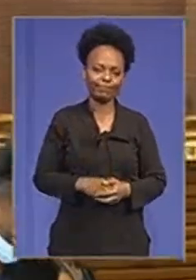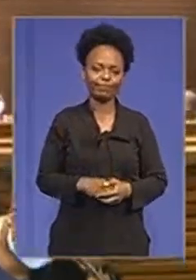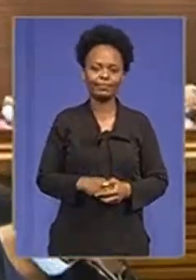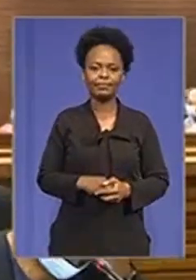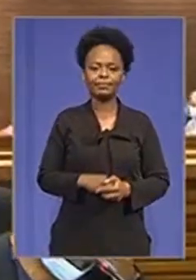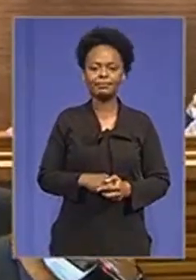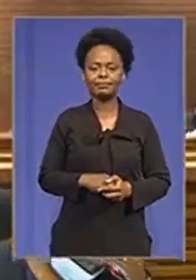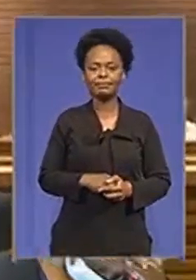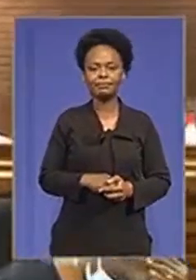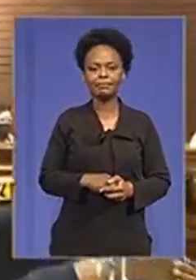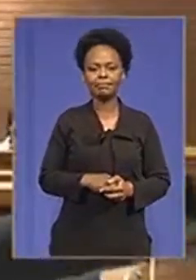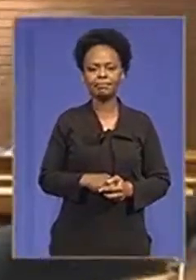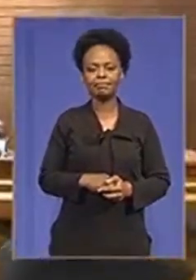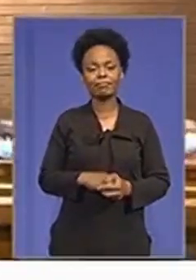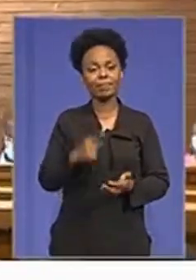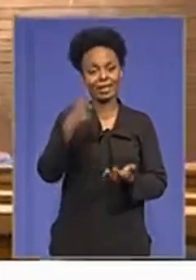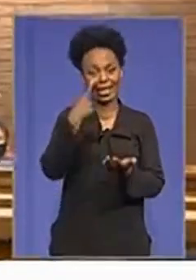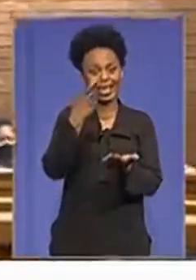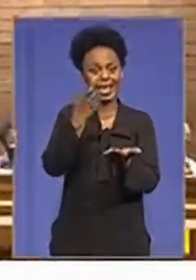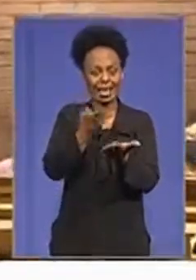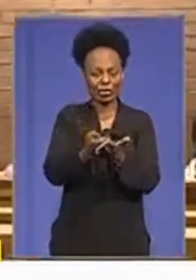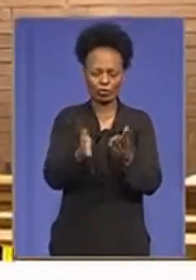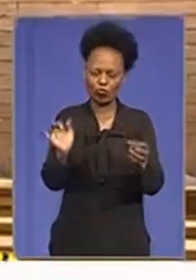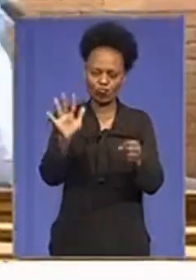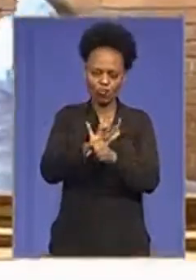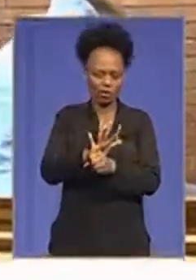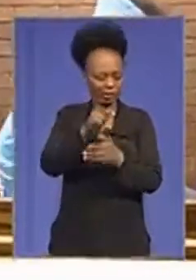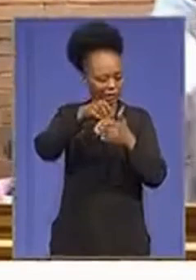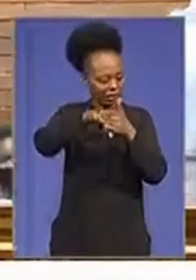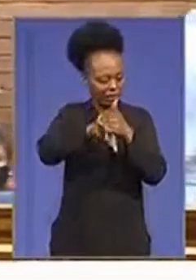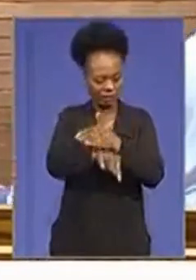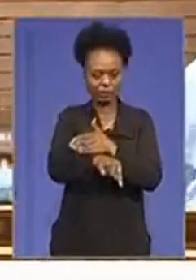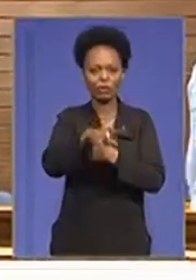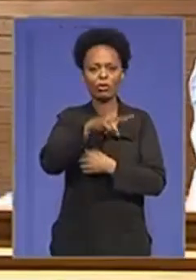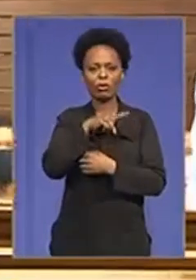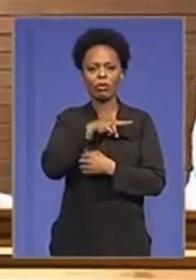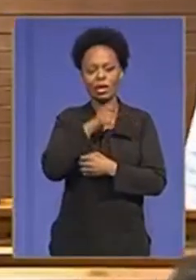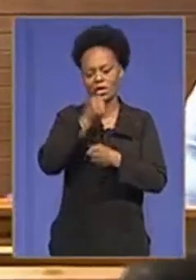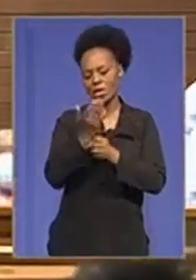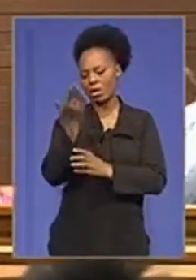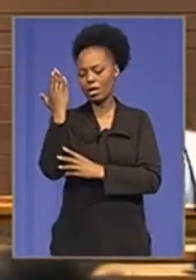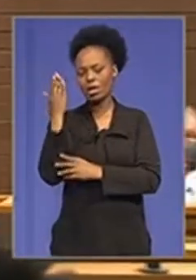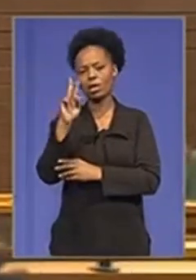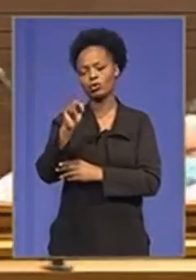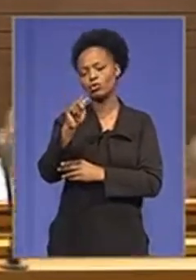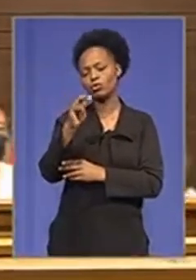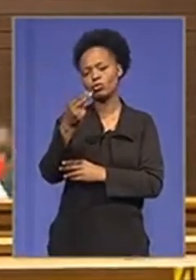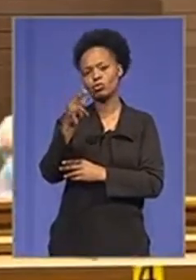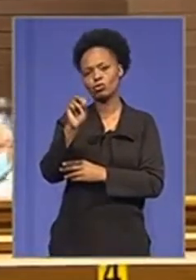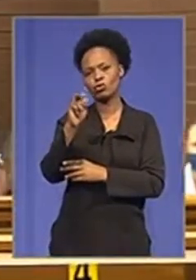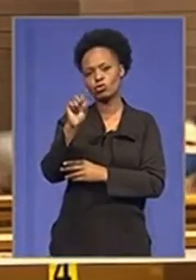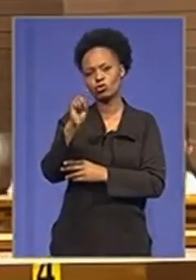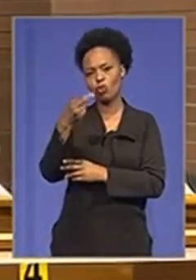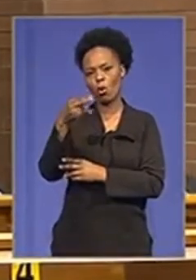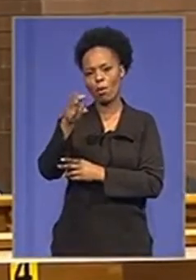Go tlhotse go ntshitswe bosupi bo bo totobetseng jaaka kgotlatshekelo e ne e tlhagisitse selebo se se farologaneng sa ga Ntuthu Koshoba. Mo setlankaneng